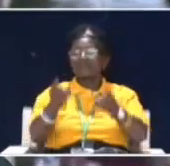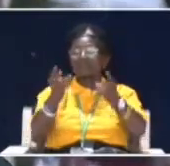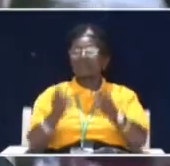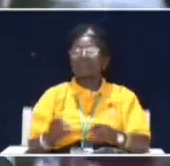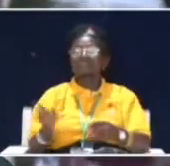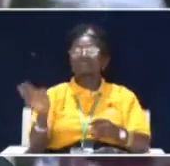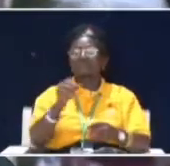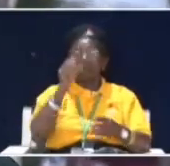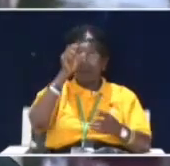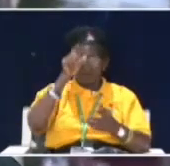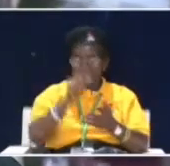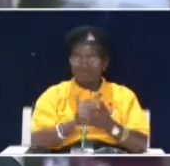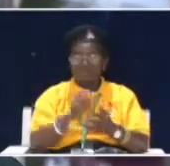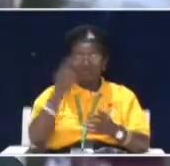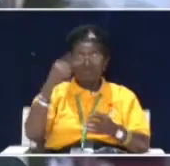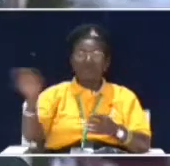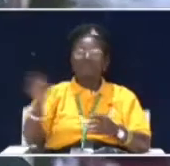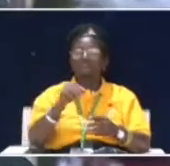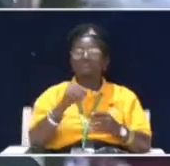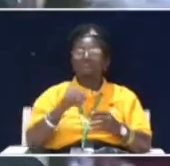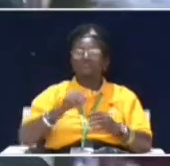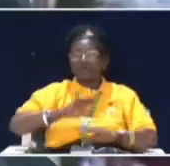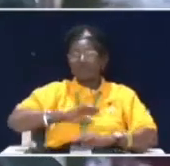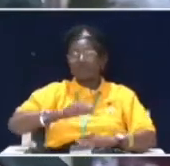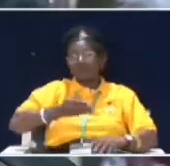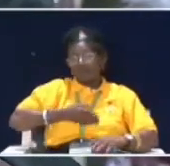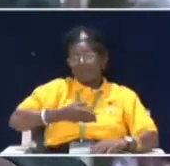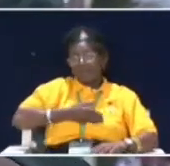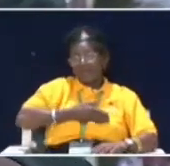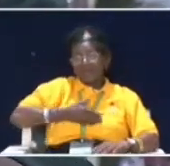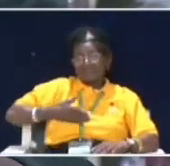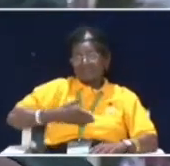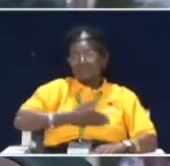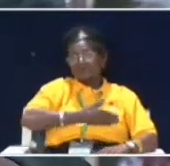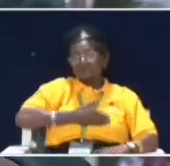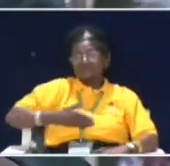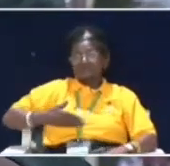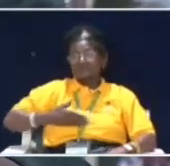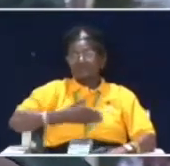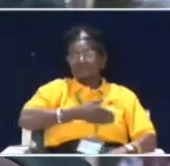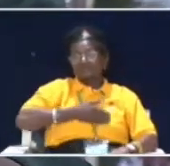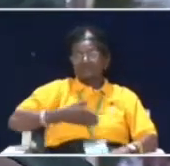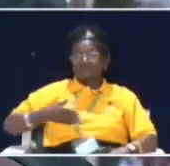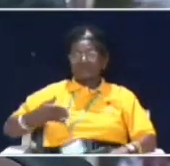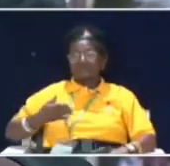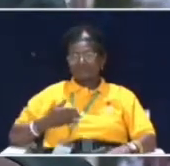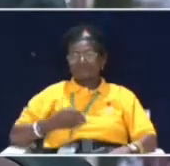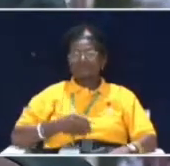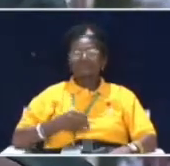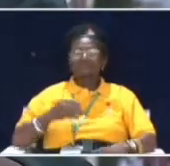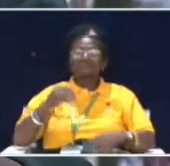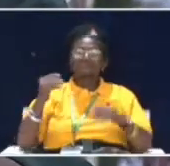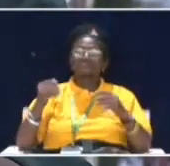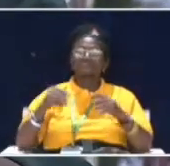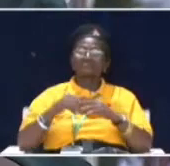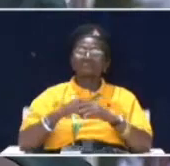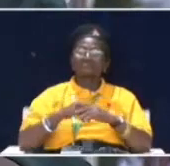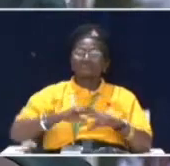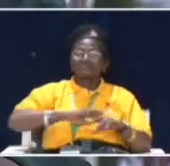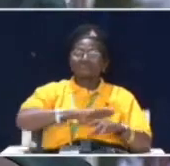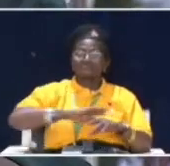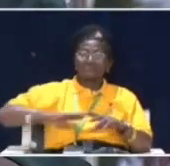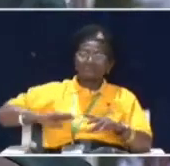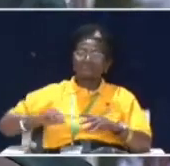for your passport. Eléyìí á yí ọ nígbà tí wọ́n bá fẹ́ àwòrán rẹ pélébé láti